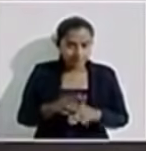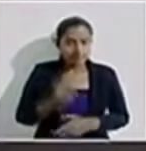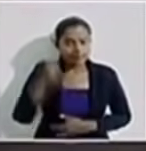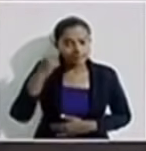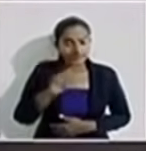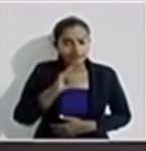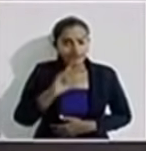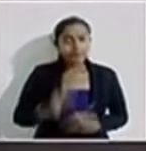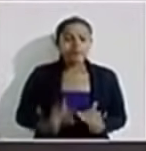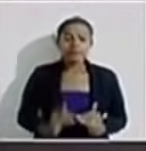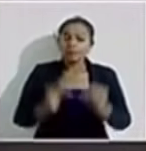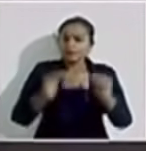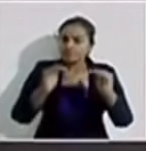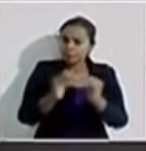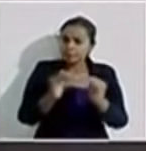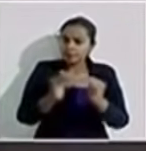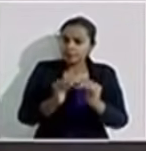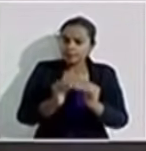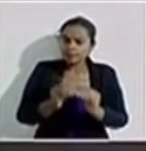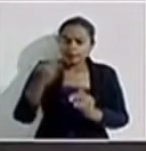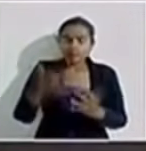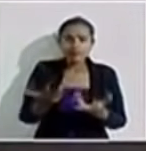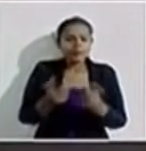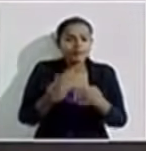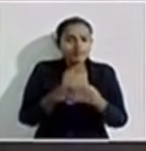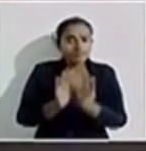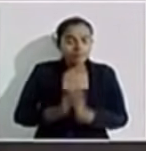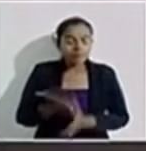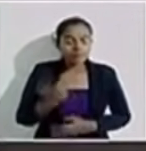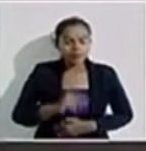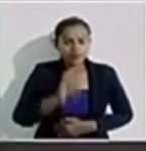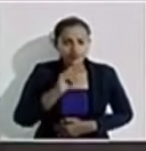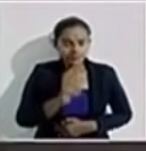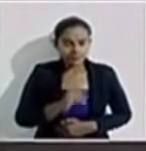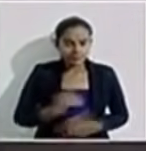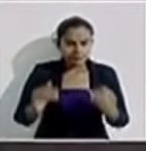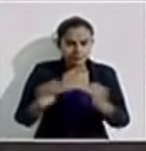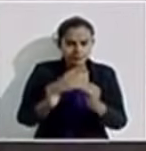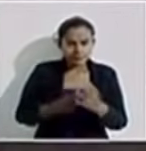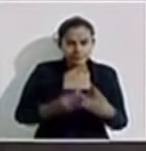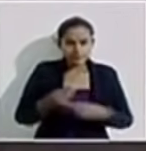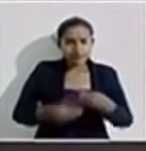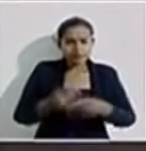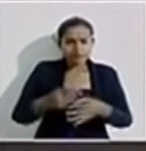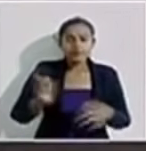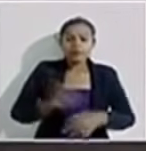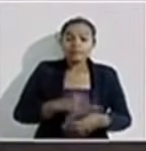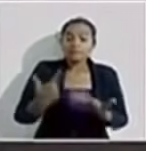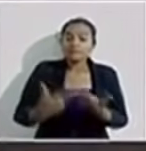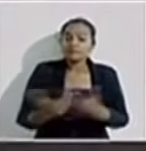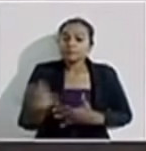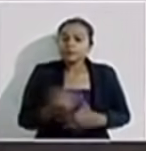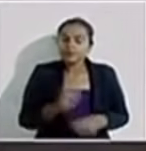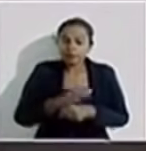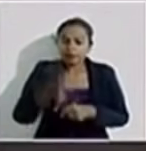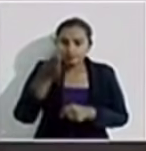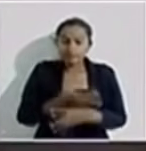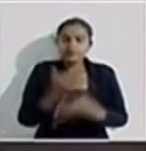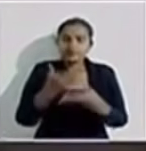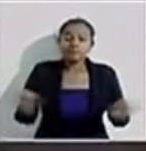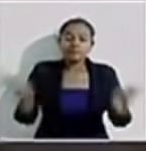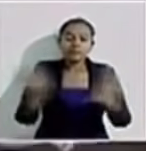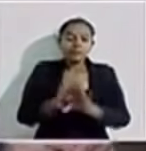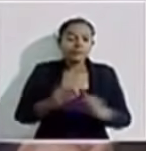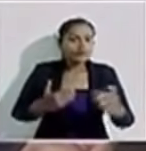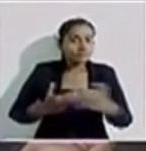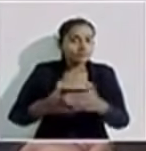default stemming from limited external financing options and pandemic-related lockdown weighing on the recovery of a